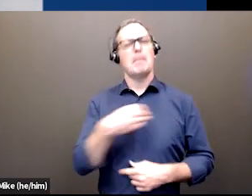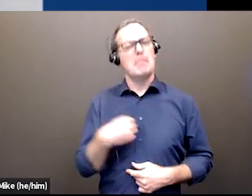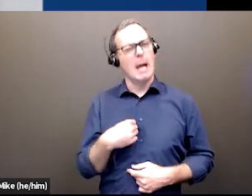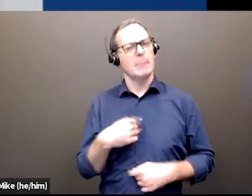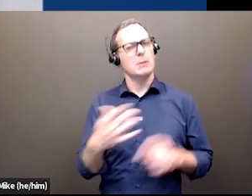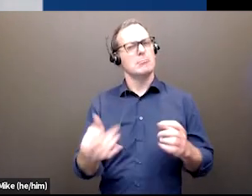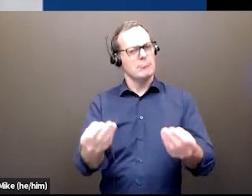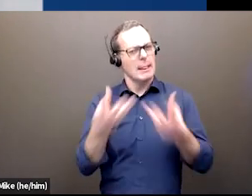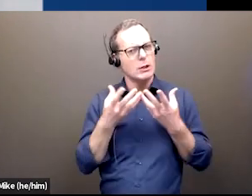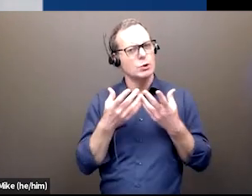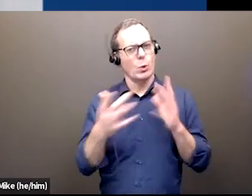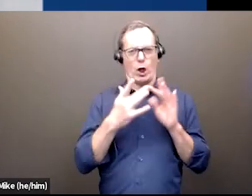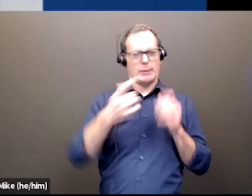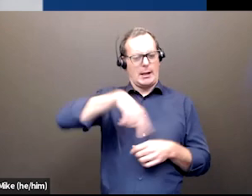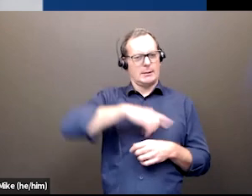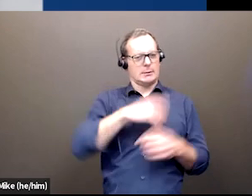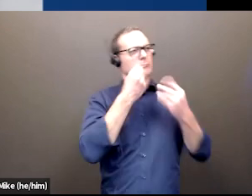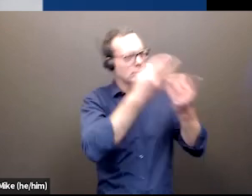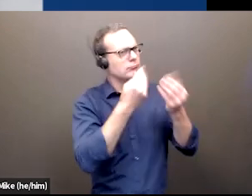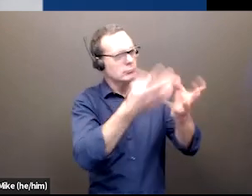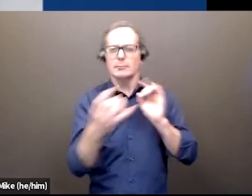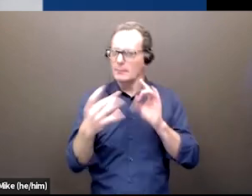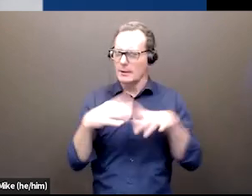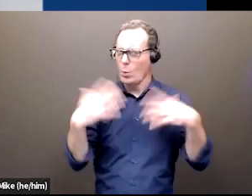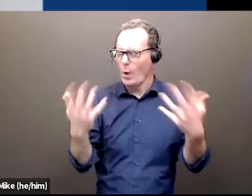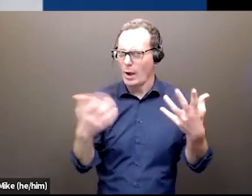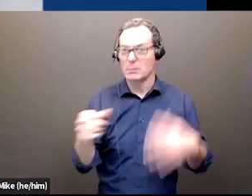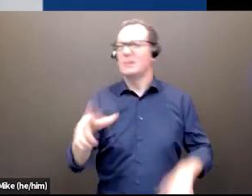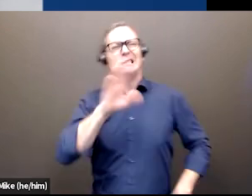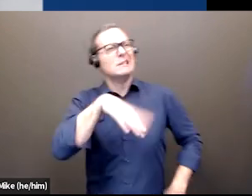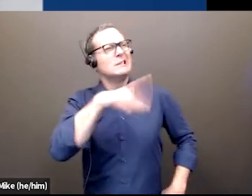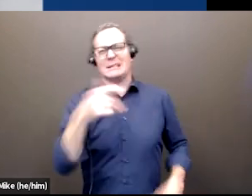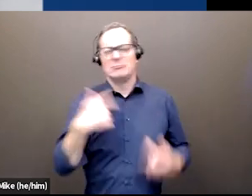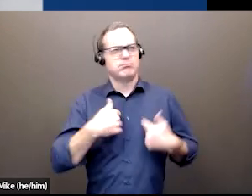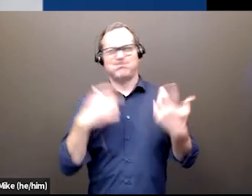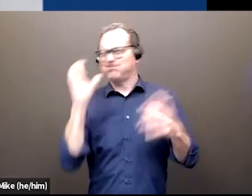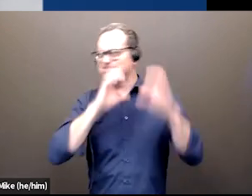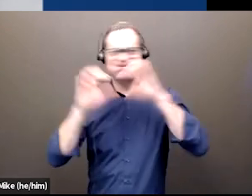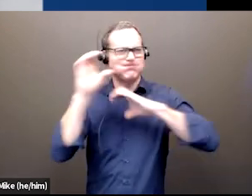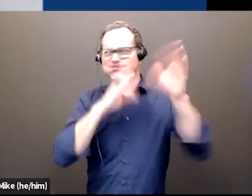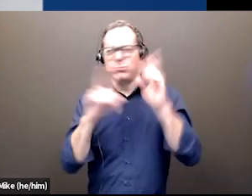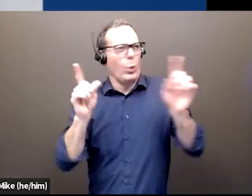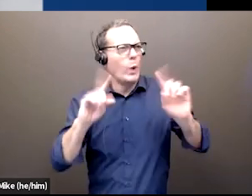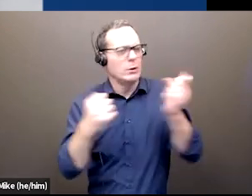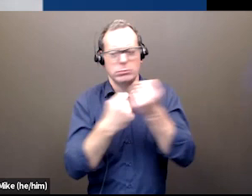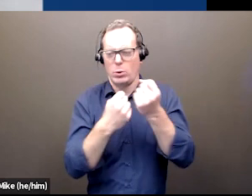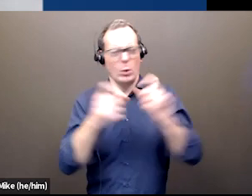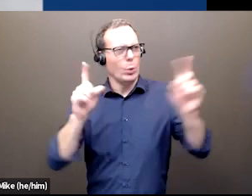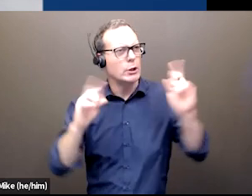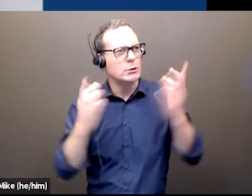project staff and advisors is the difficulty they have finding information about the supports and services their children